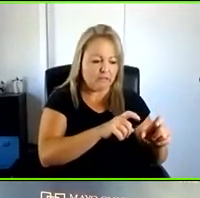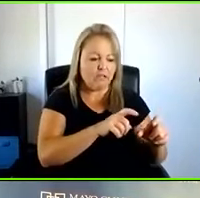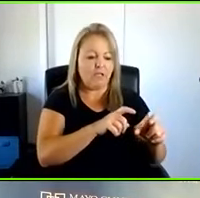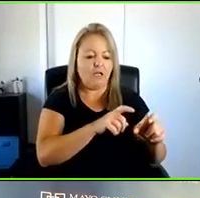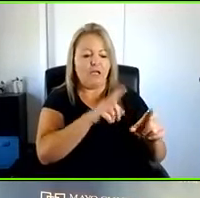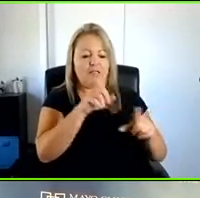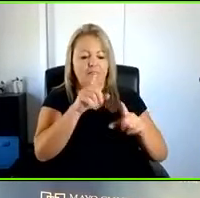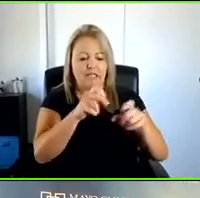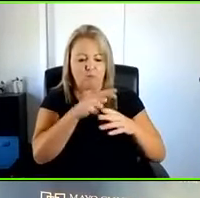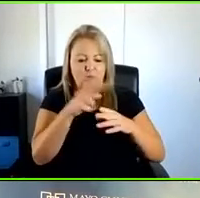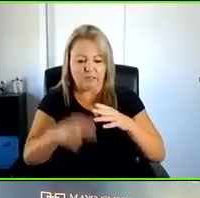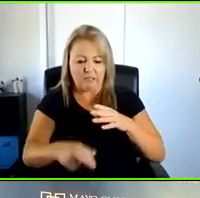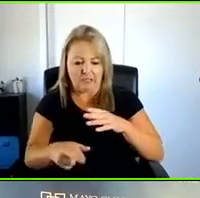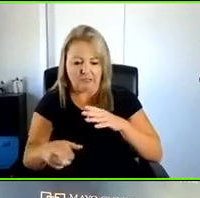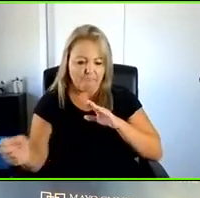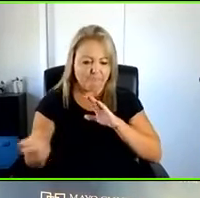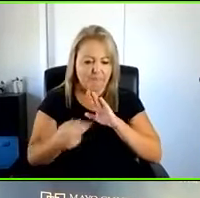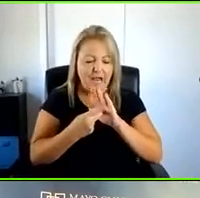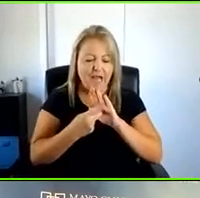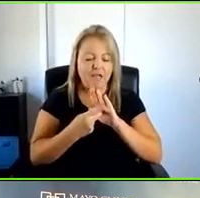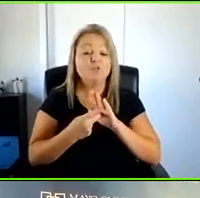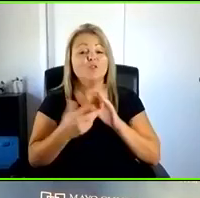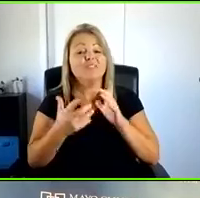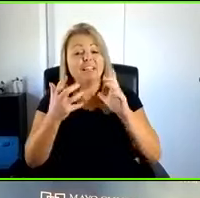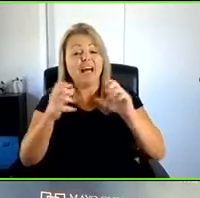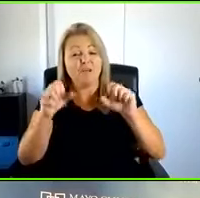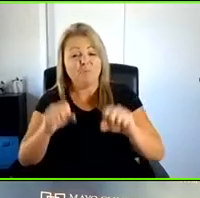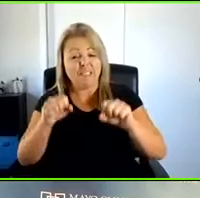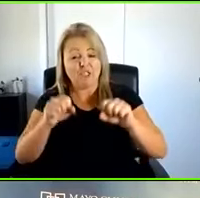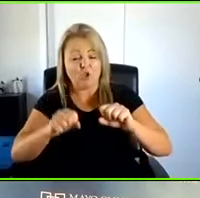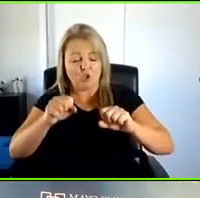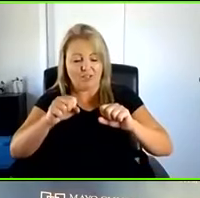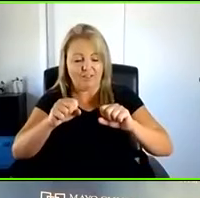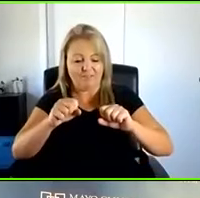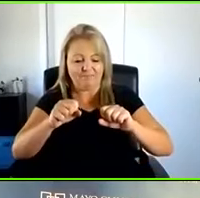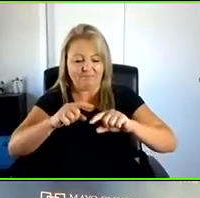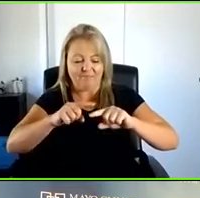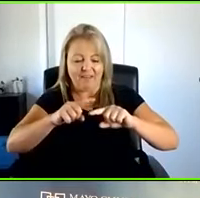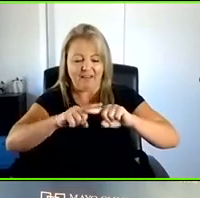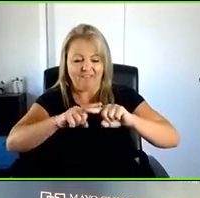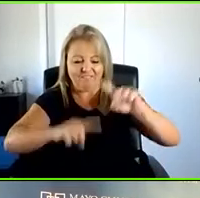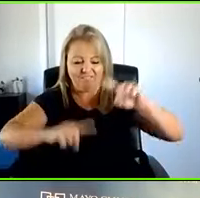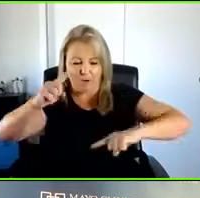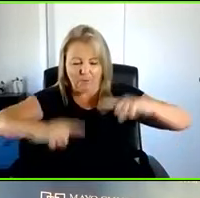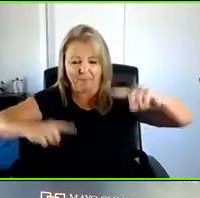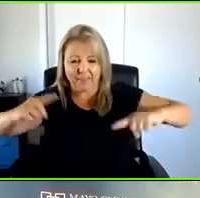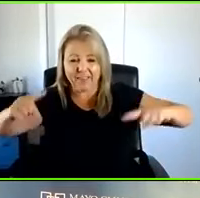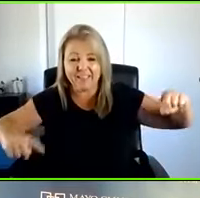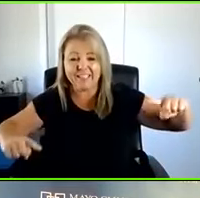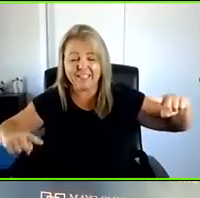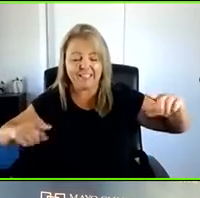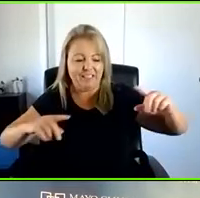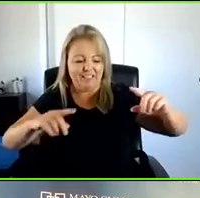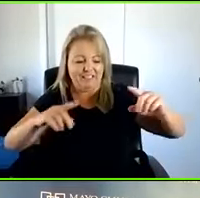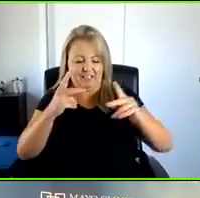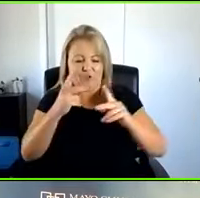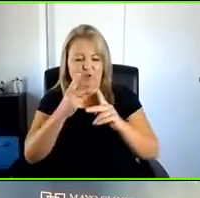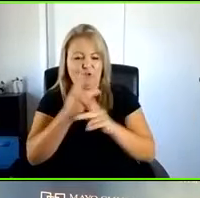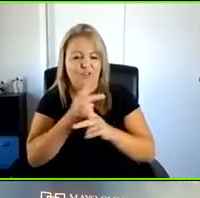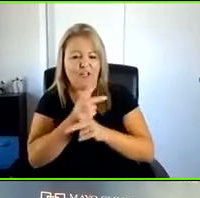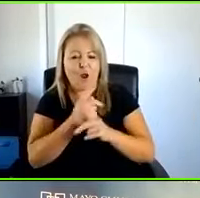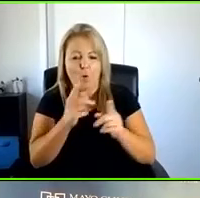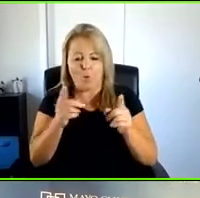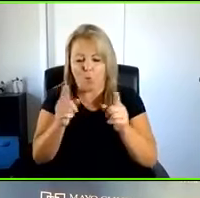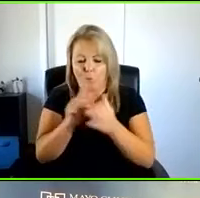come in. So there's a lot of potential variability, and providing that at a weekly level is really more accurate